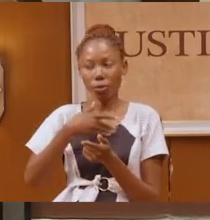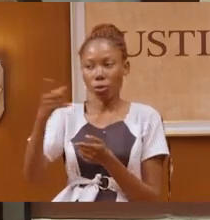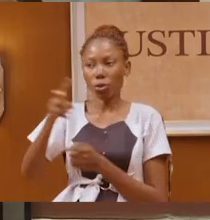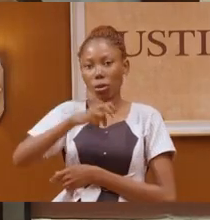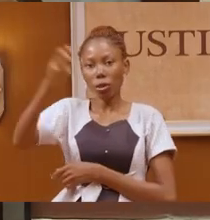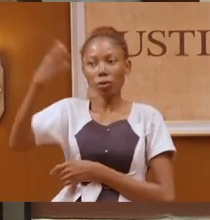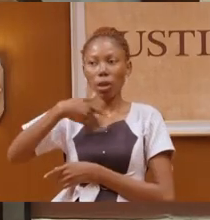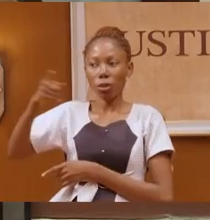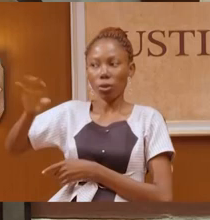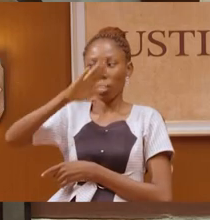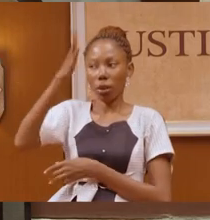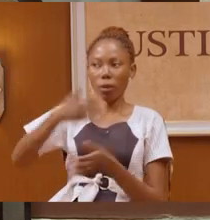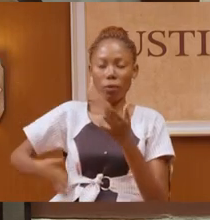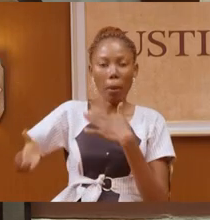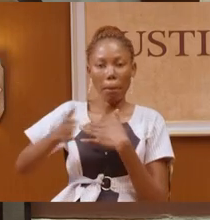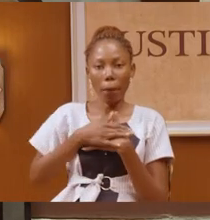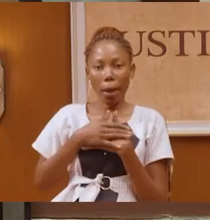never came back.